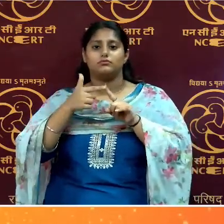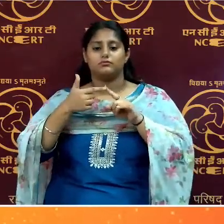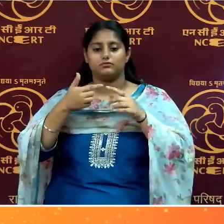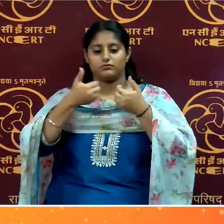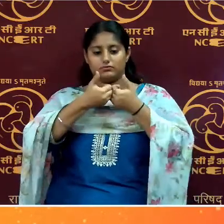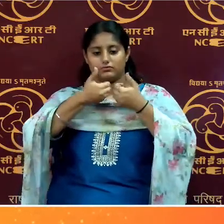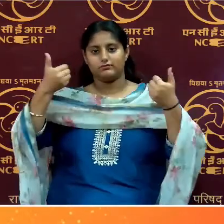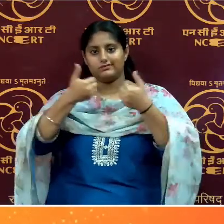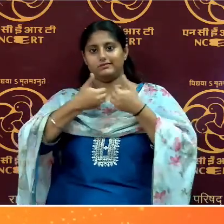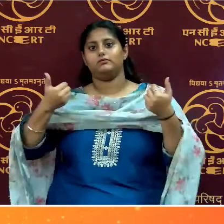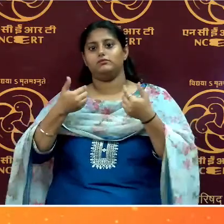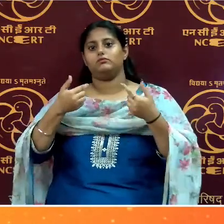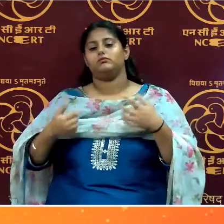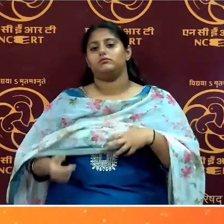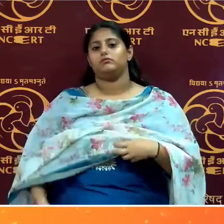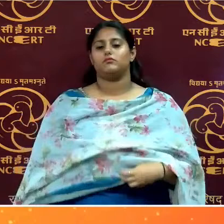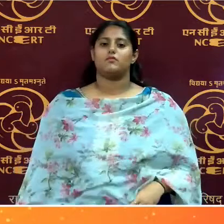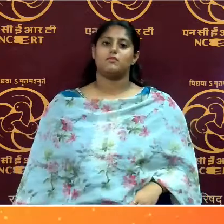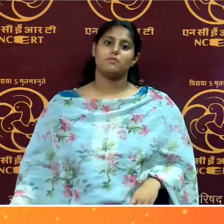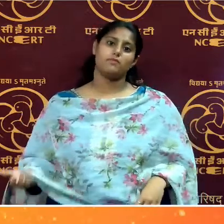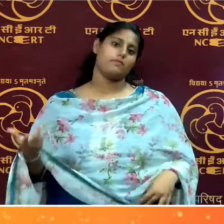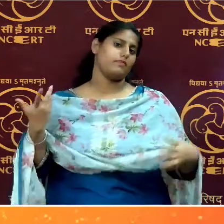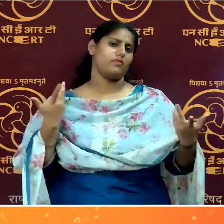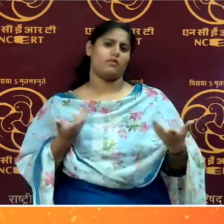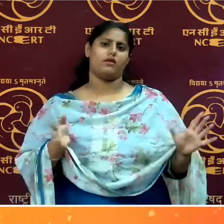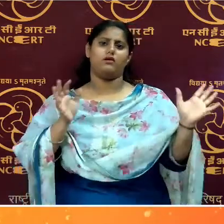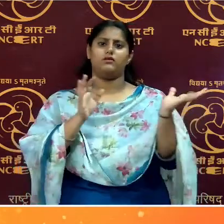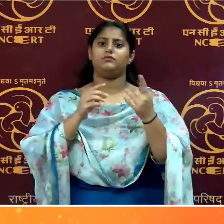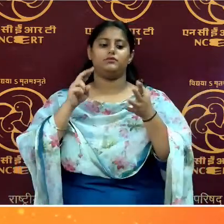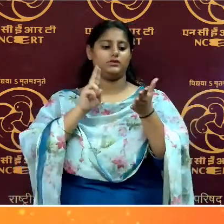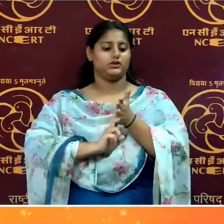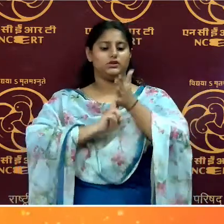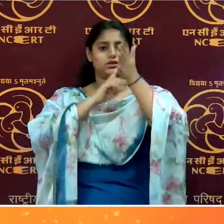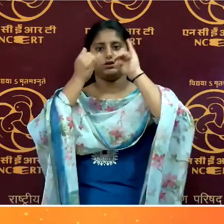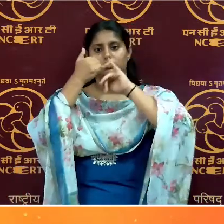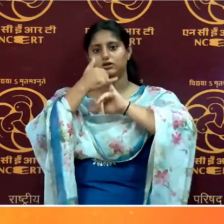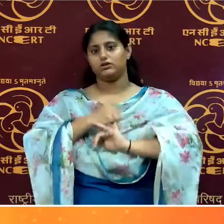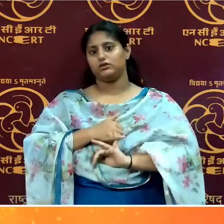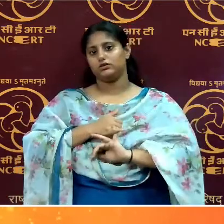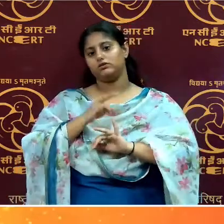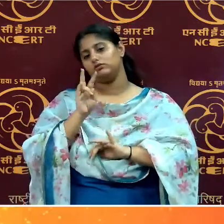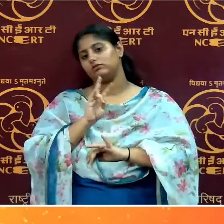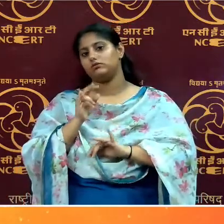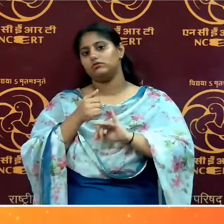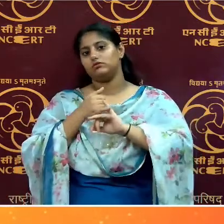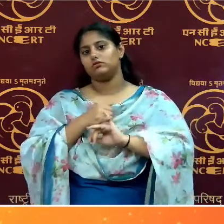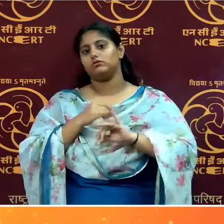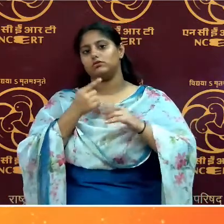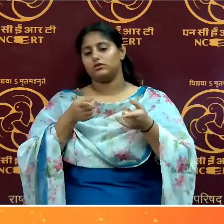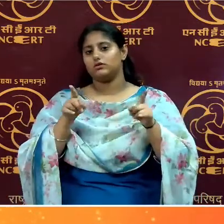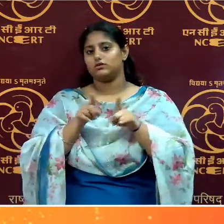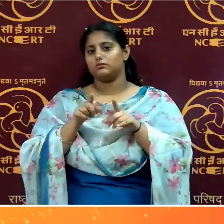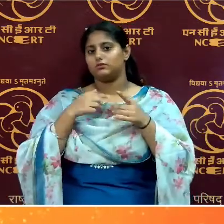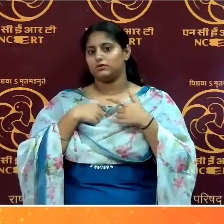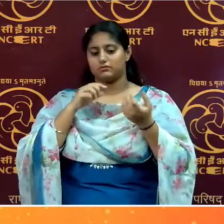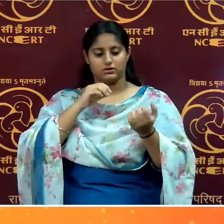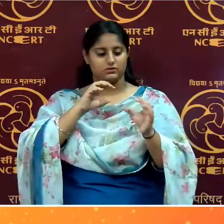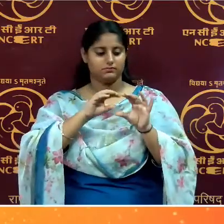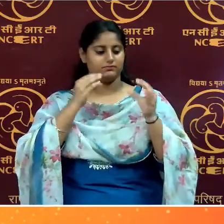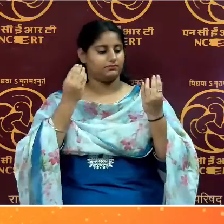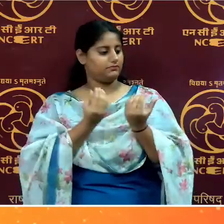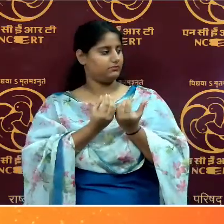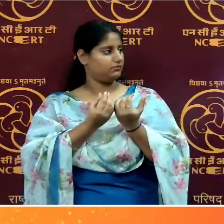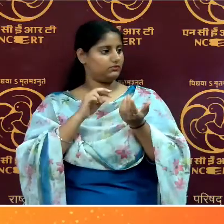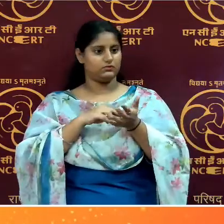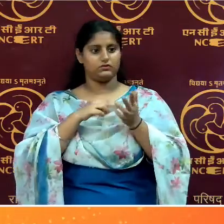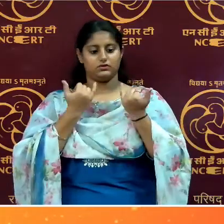the poles are facing, it could be anything, north or north pole or south pole. The moment I just turn it and now you